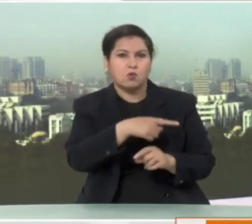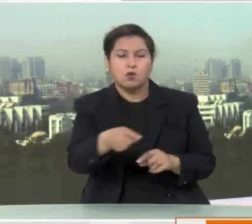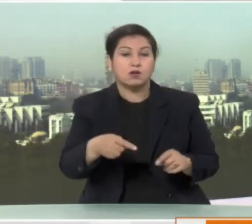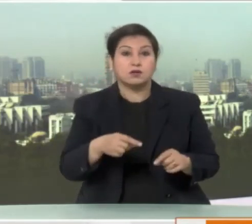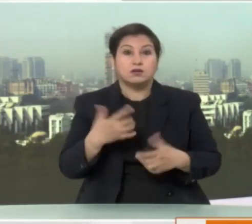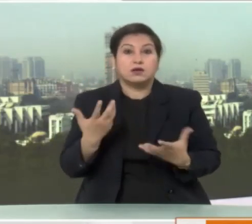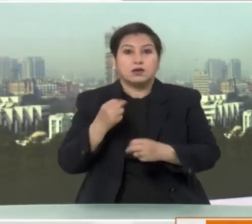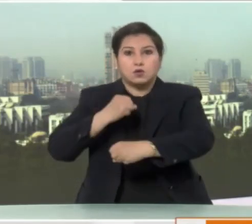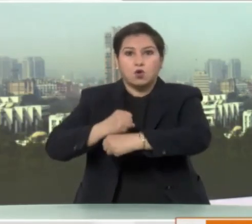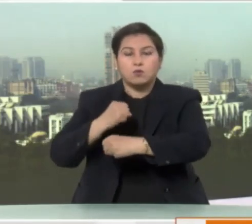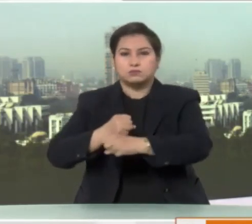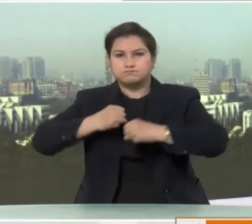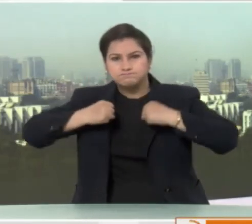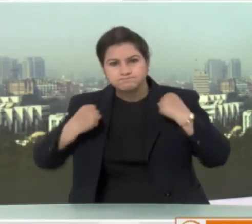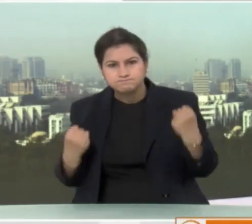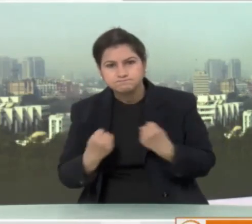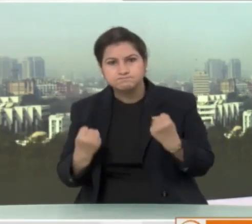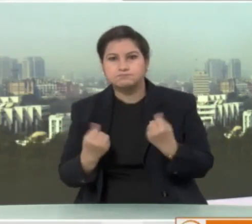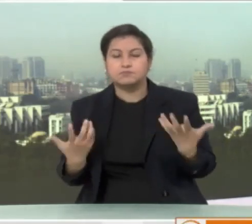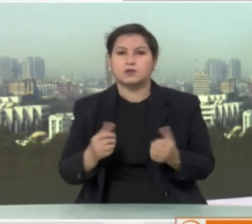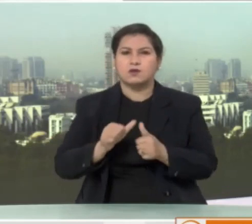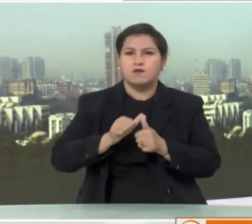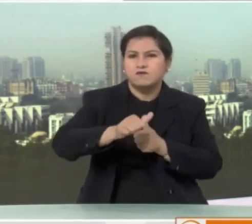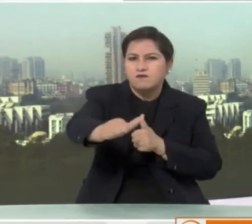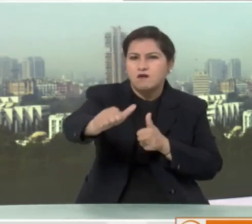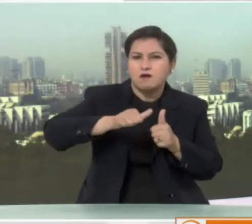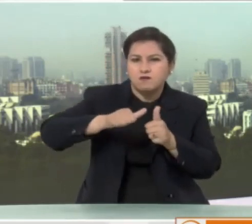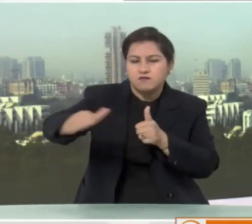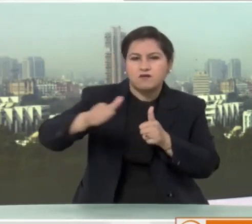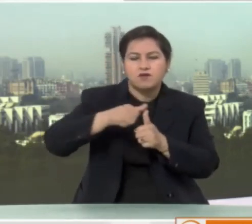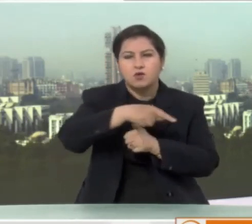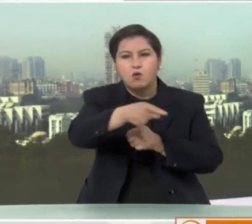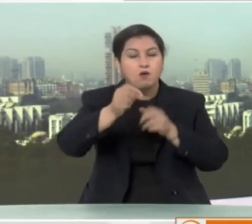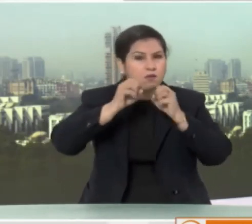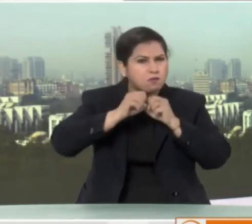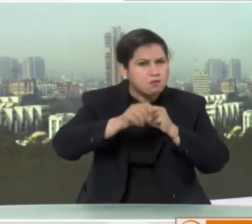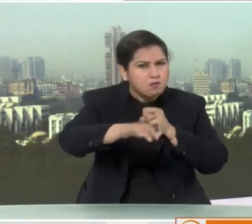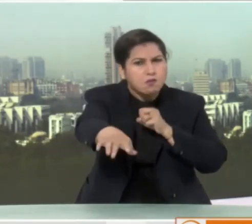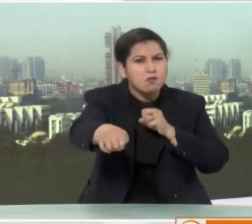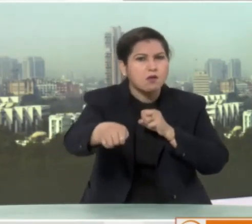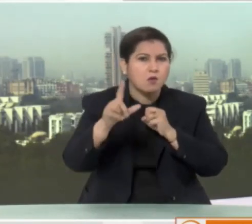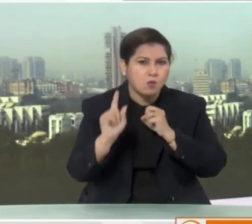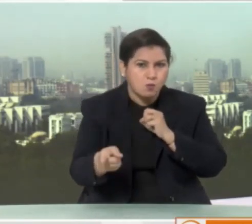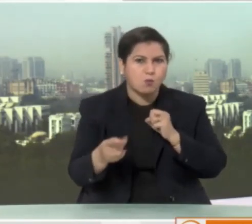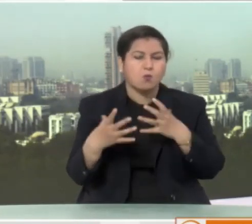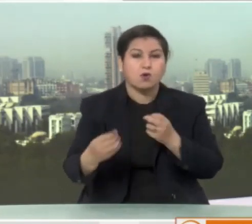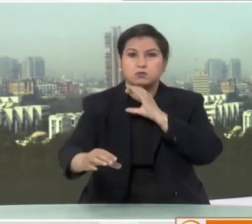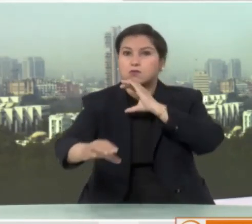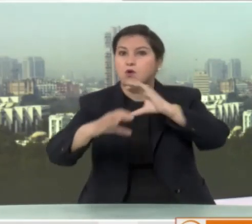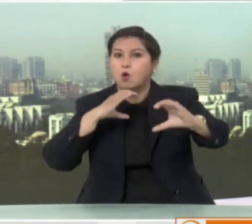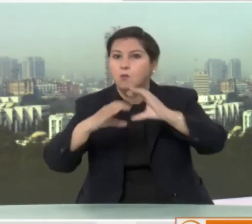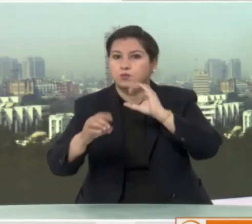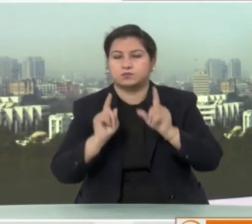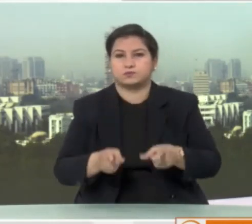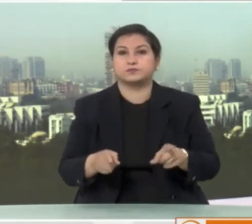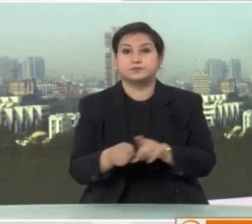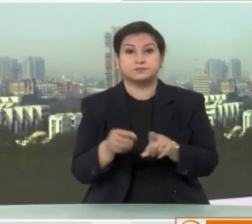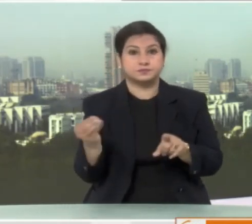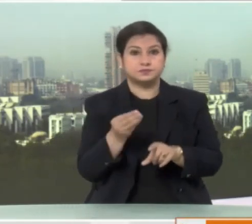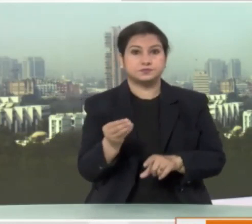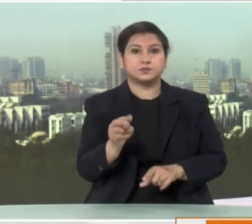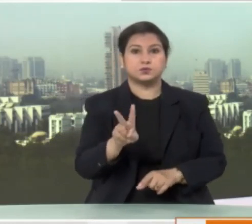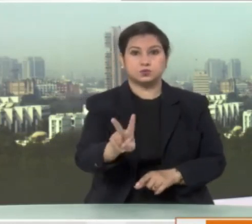government makes earnest efforts to reach out to all sections of the country for COVID-19 related communication. There are